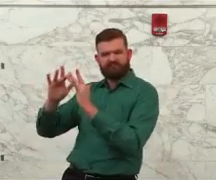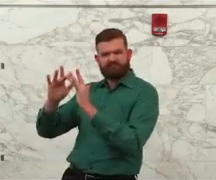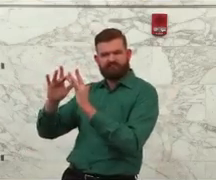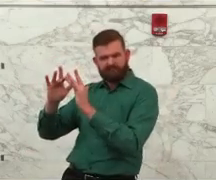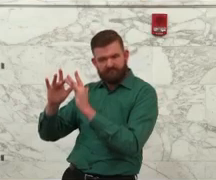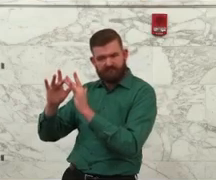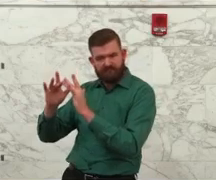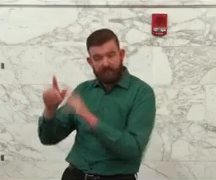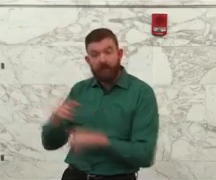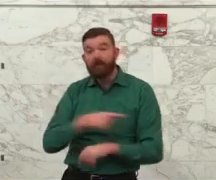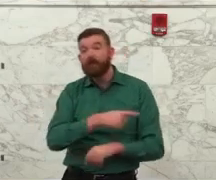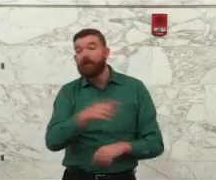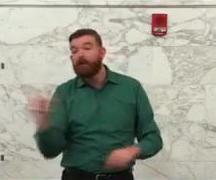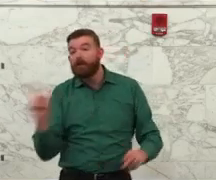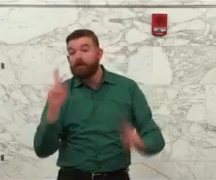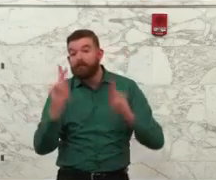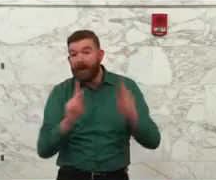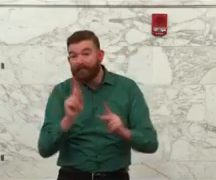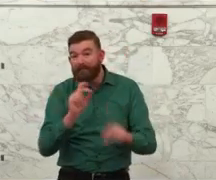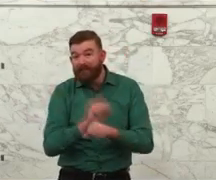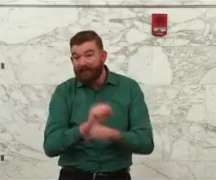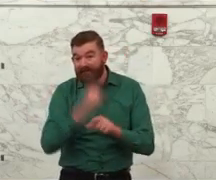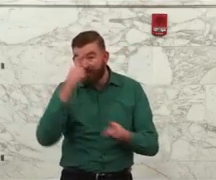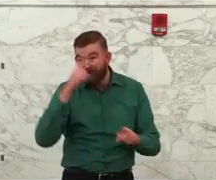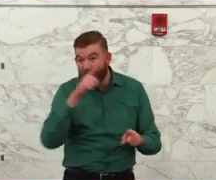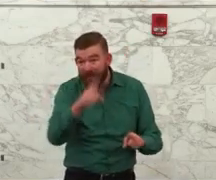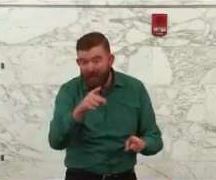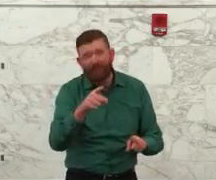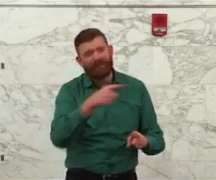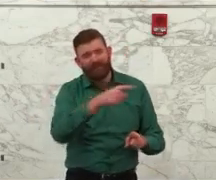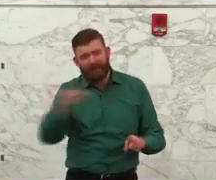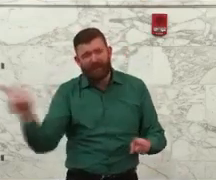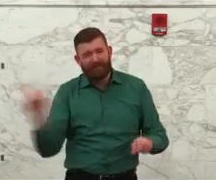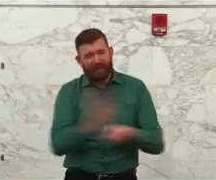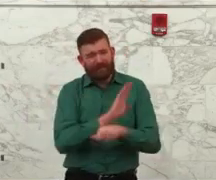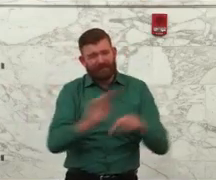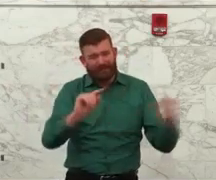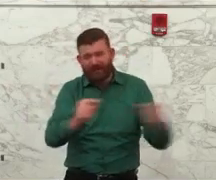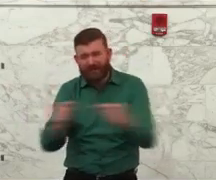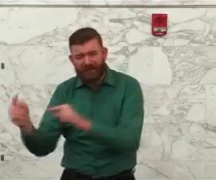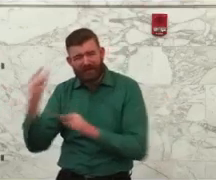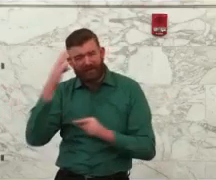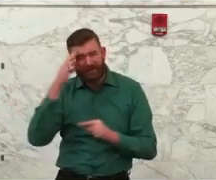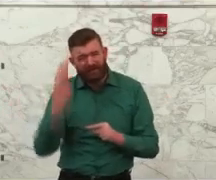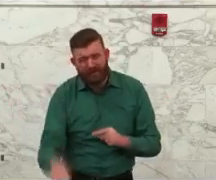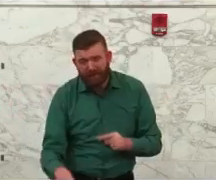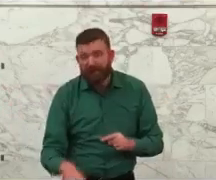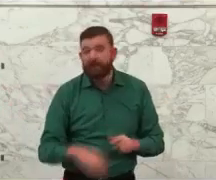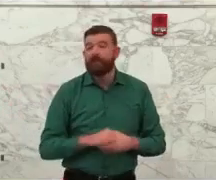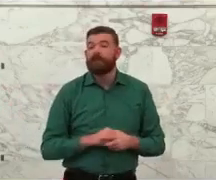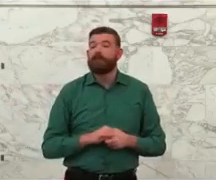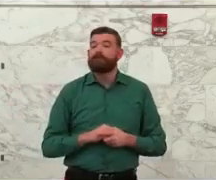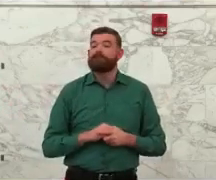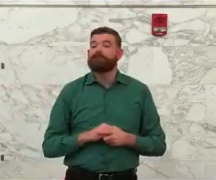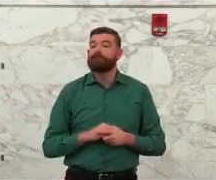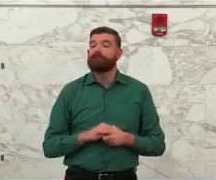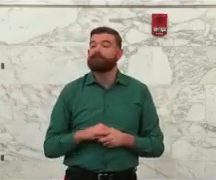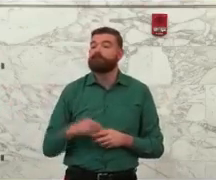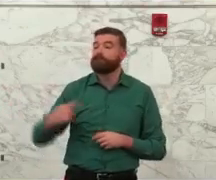and employers are hurting. And we accept that. We essentially, the group of us here, as well